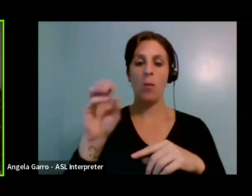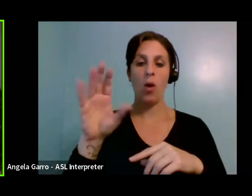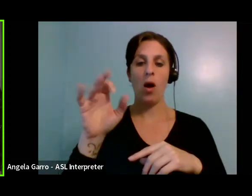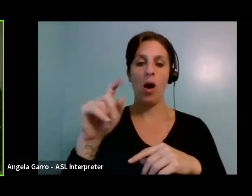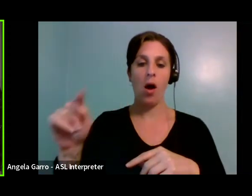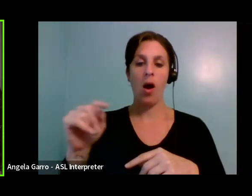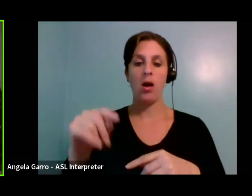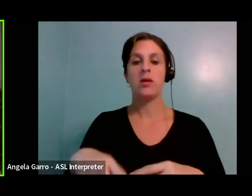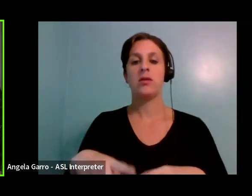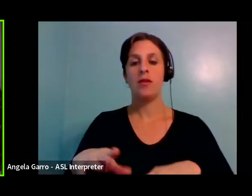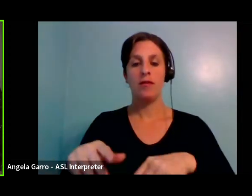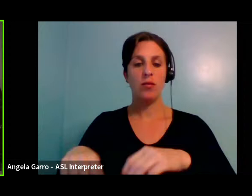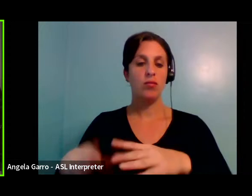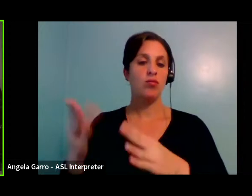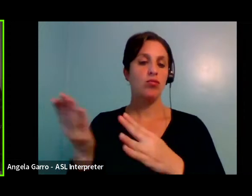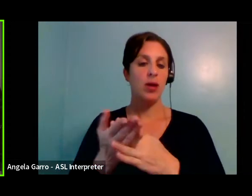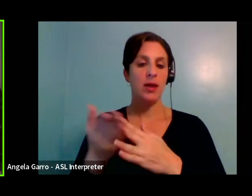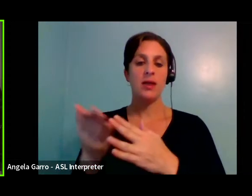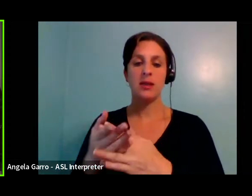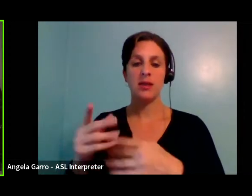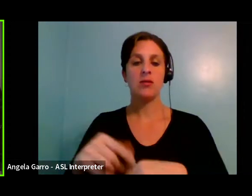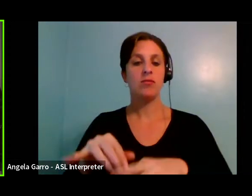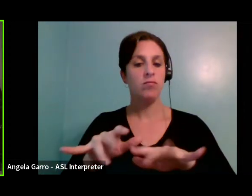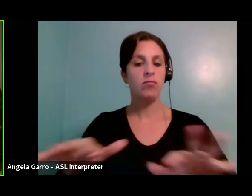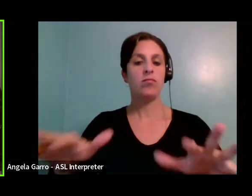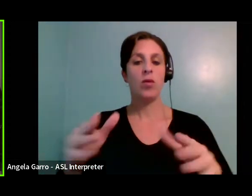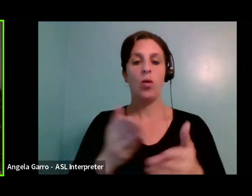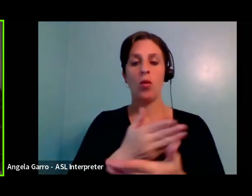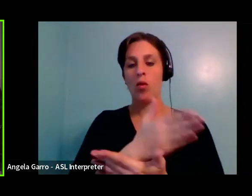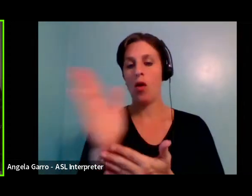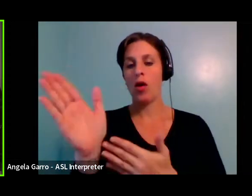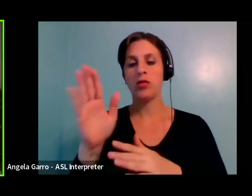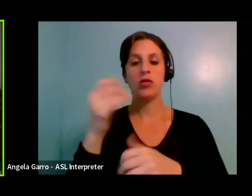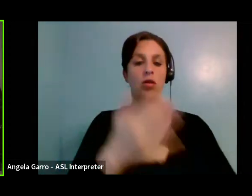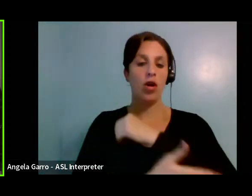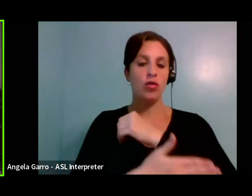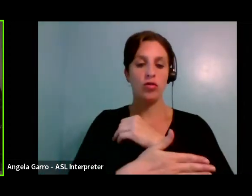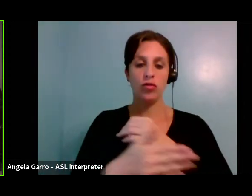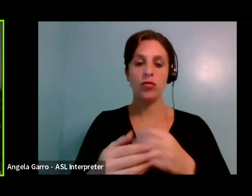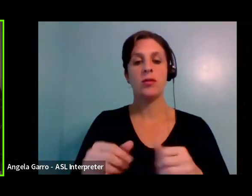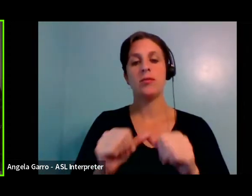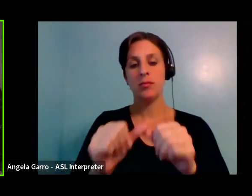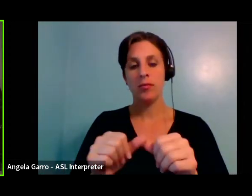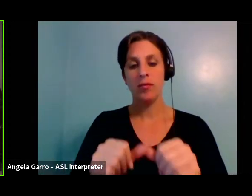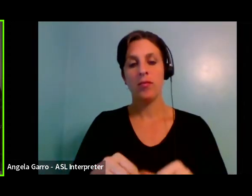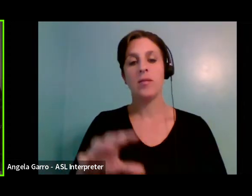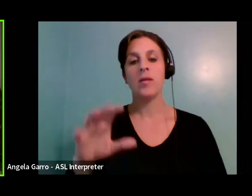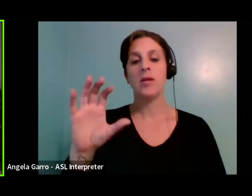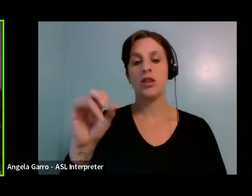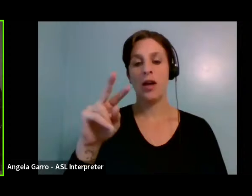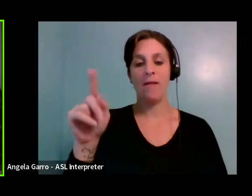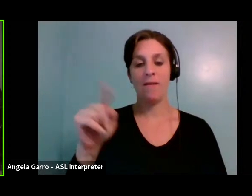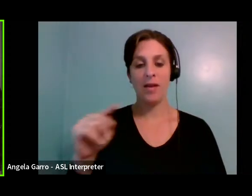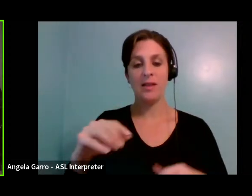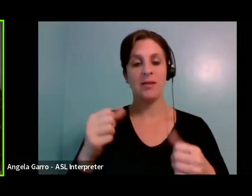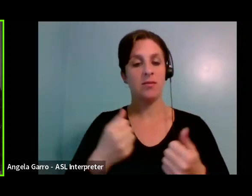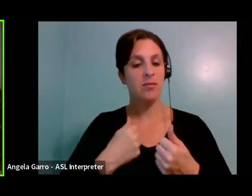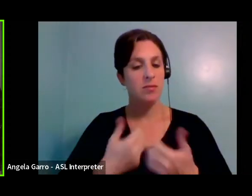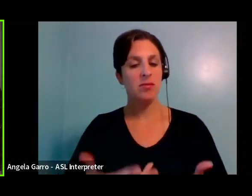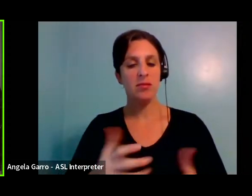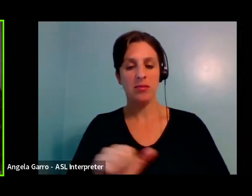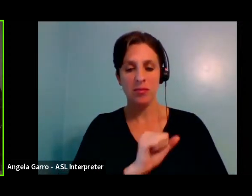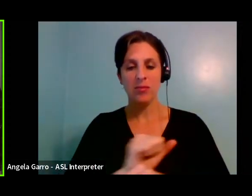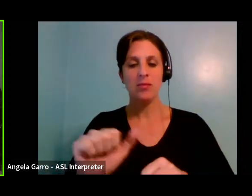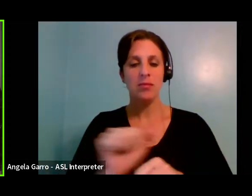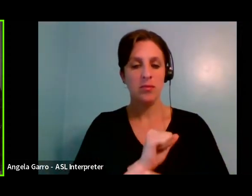galvanized support across the country and beyond. Whereas Chavez's tireless efforts were instrumental in the passage of